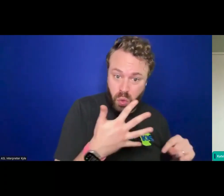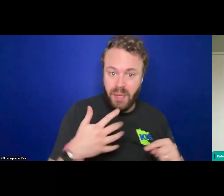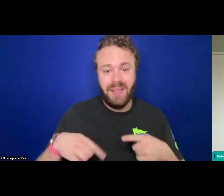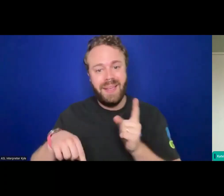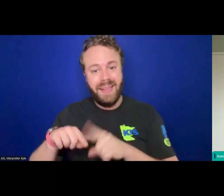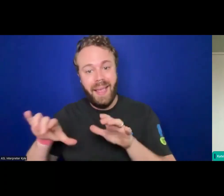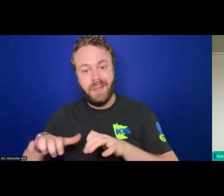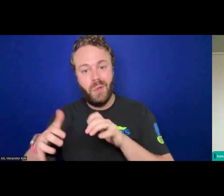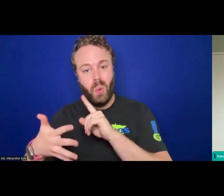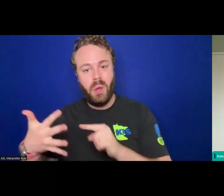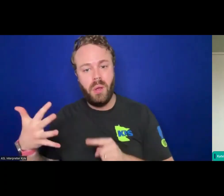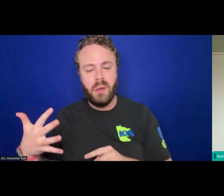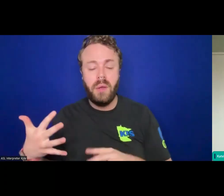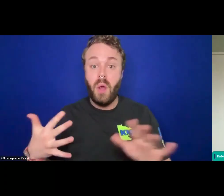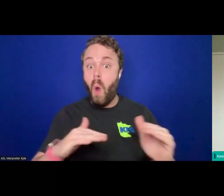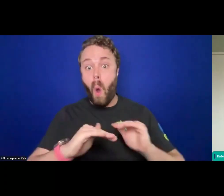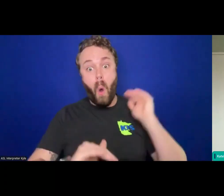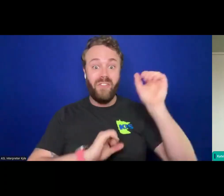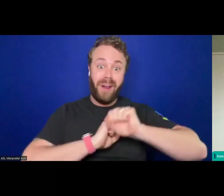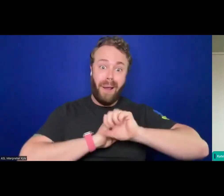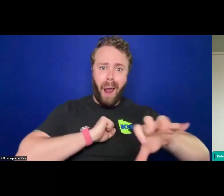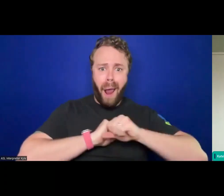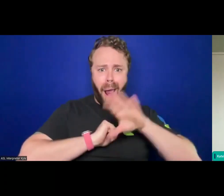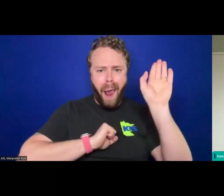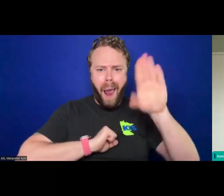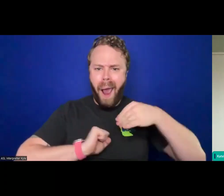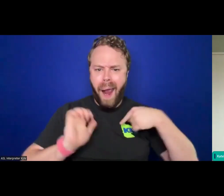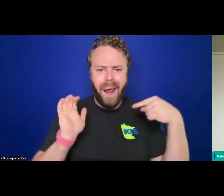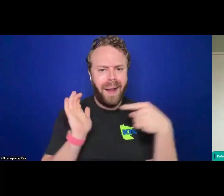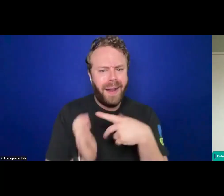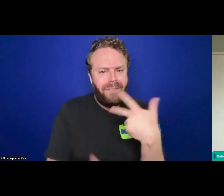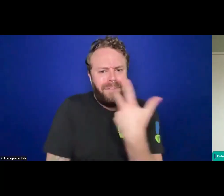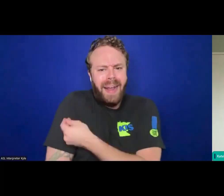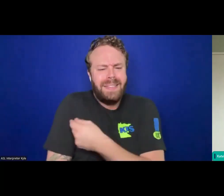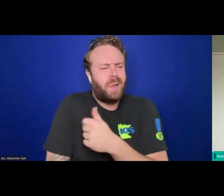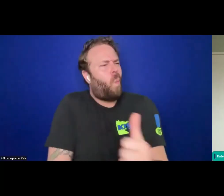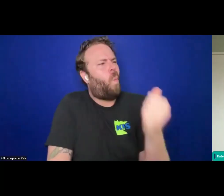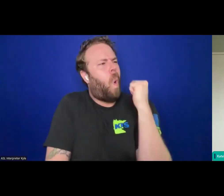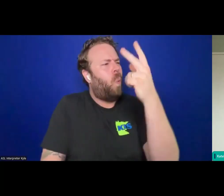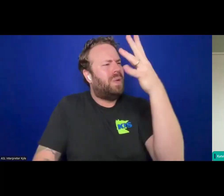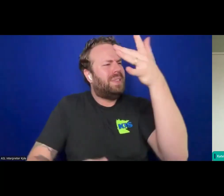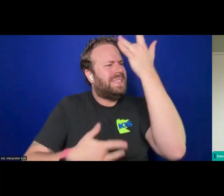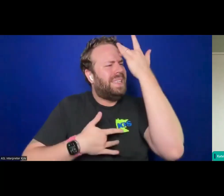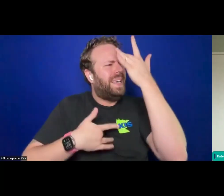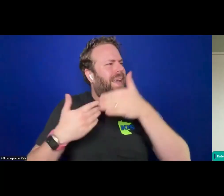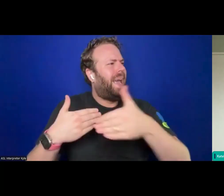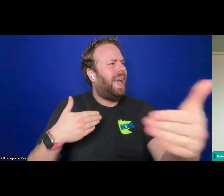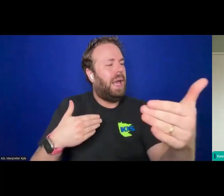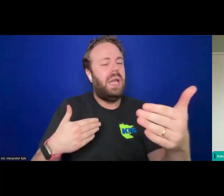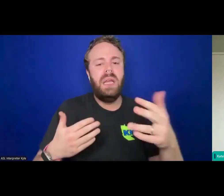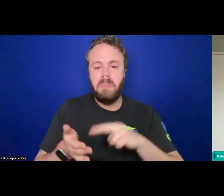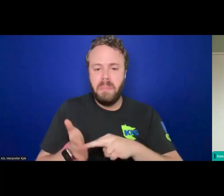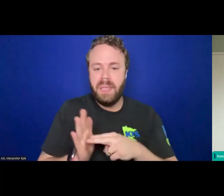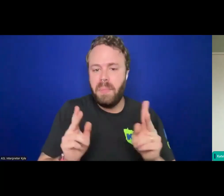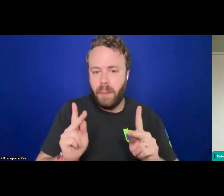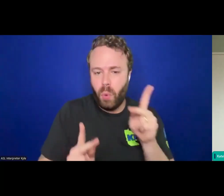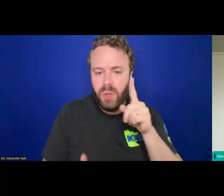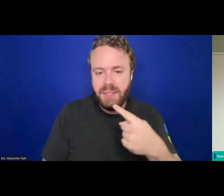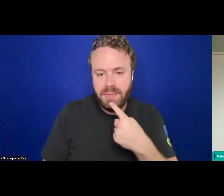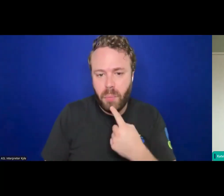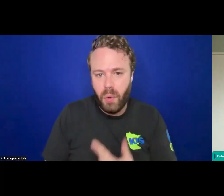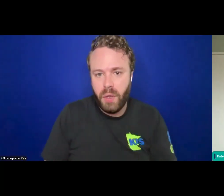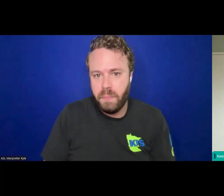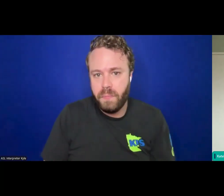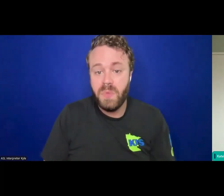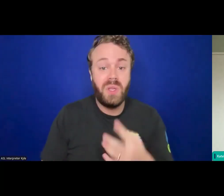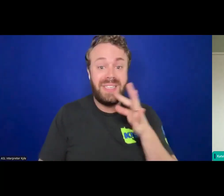Don't oversell, right? Saying this vaccine will stop you from getting sick sets up people for disappointment. So instead say,